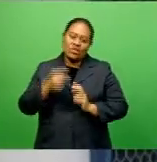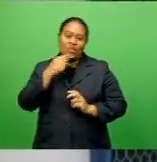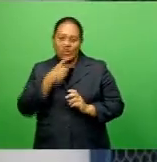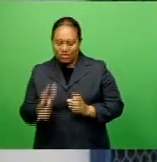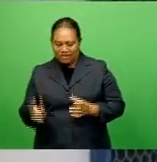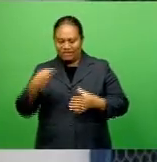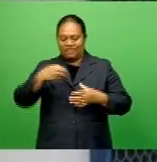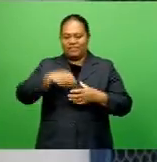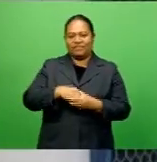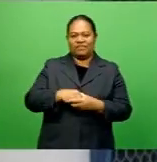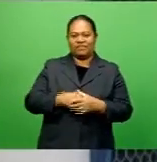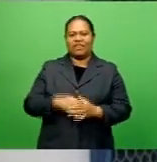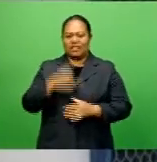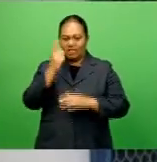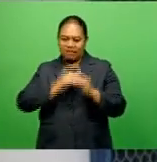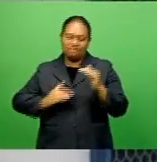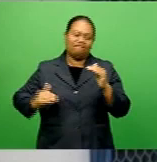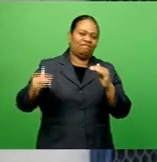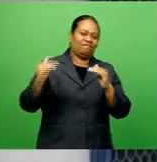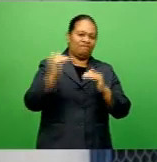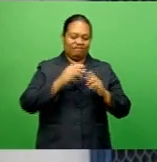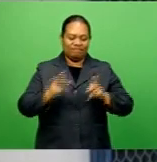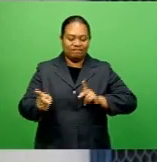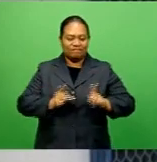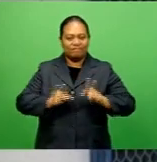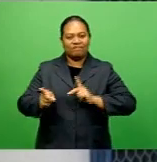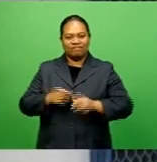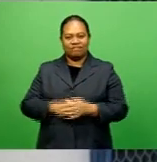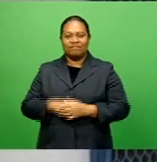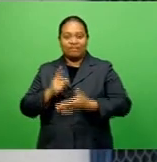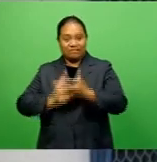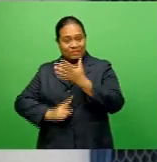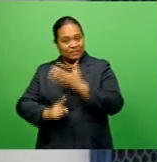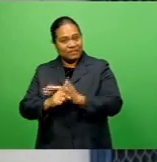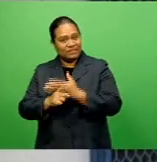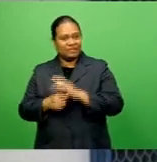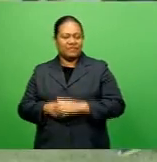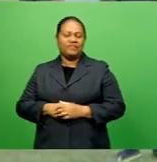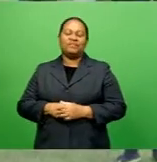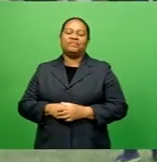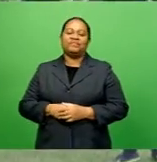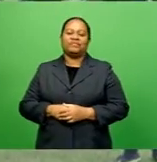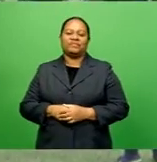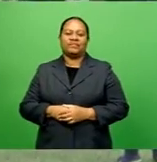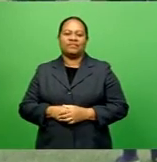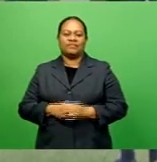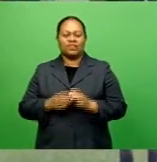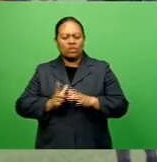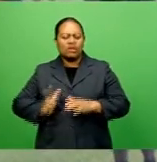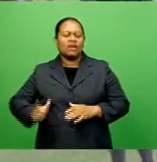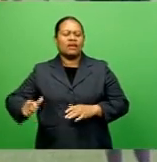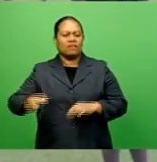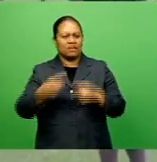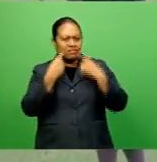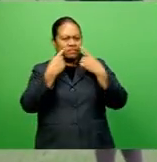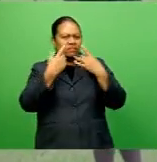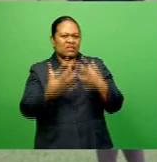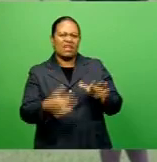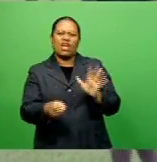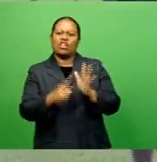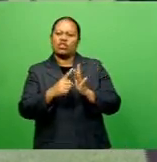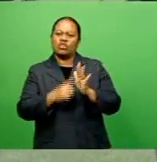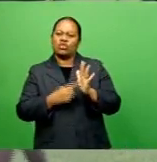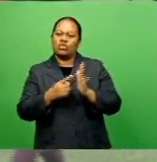us, that will lift up our performance during this league. Lambasa has roped in Chone Naramba